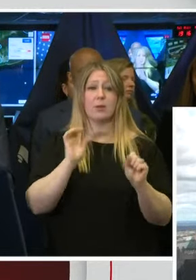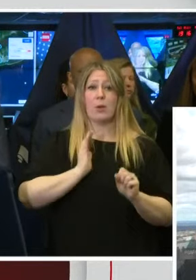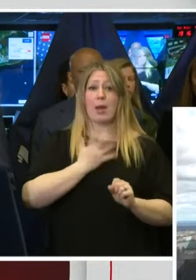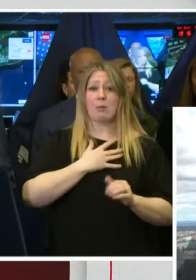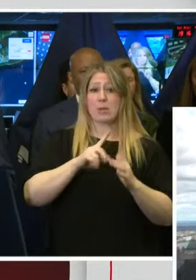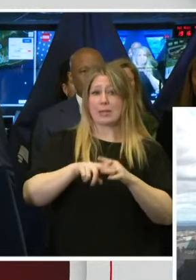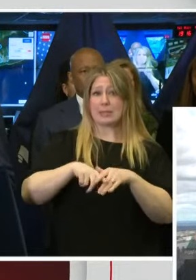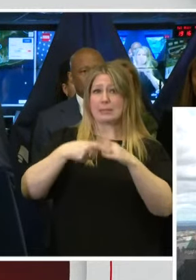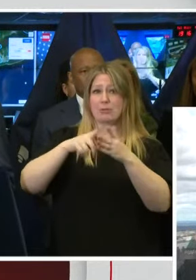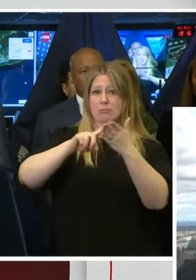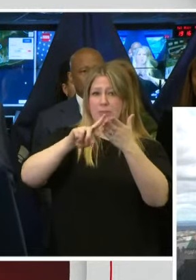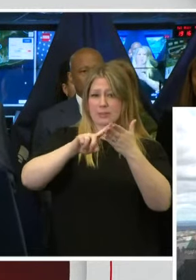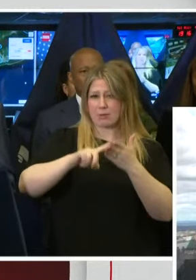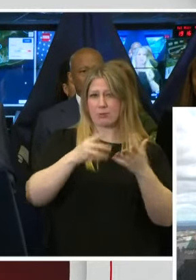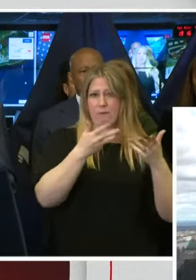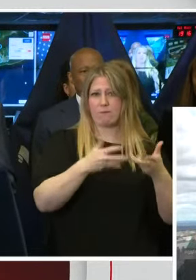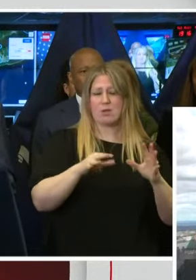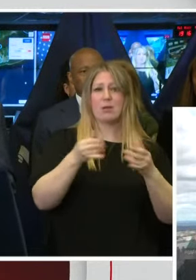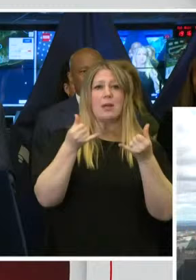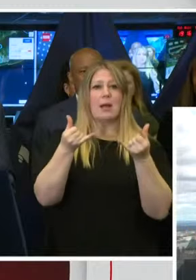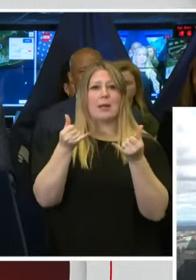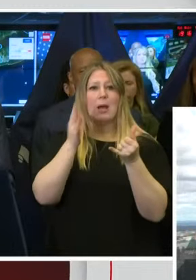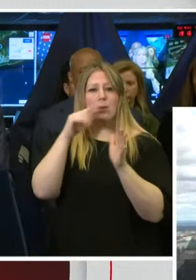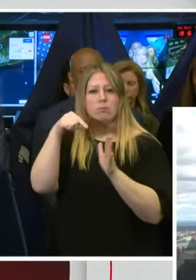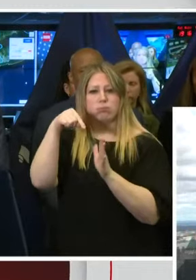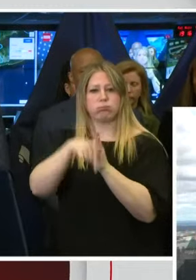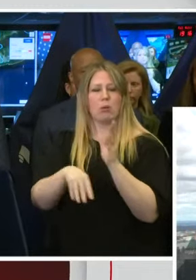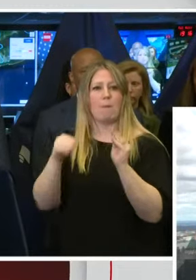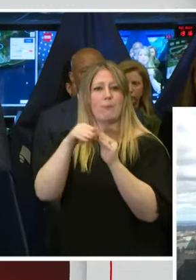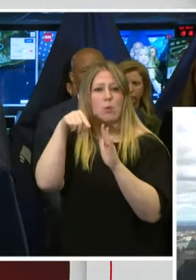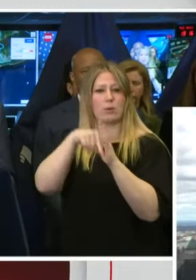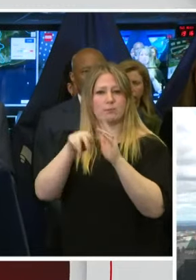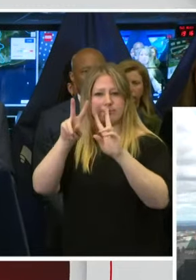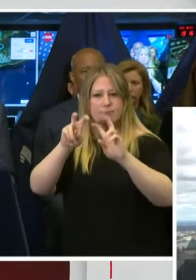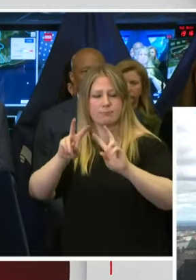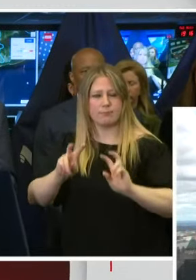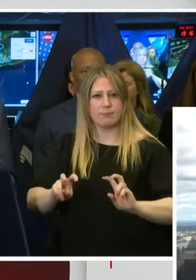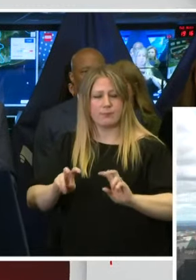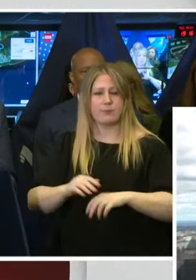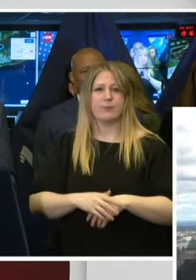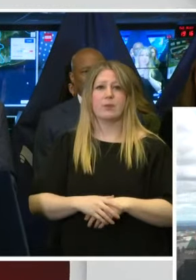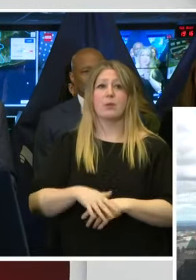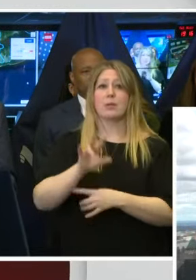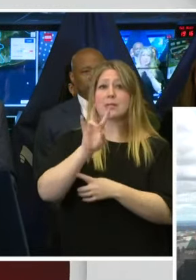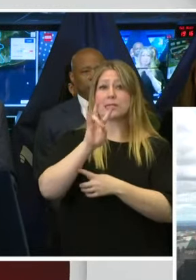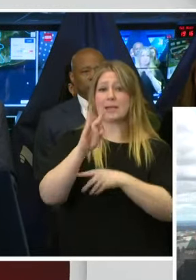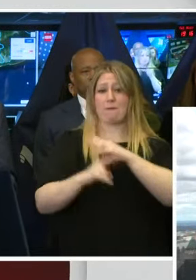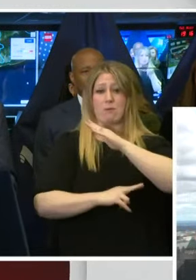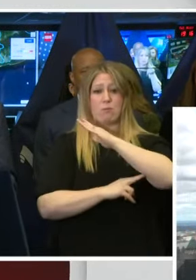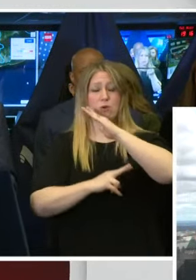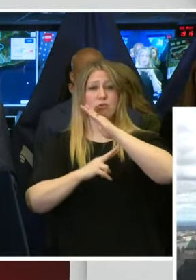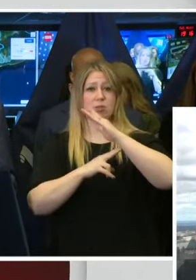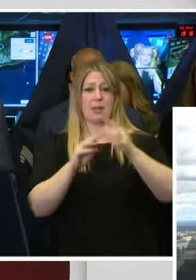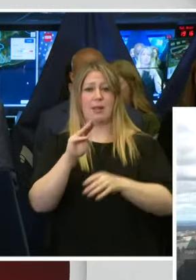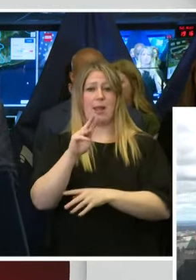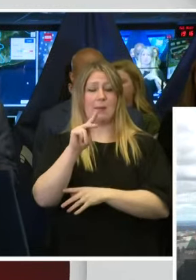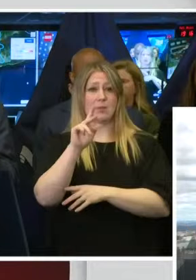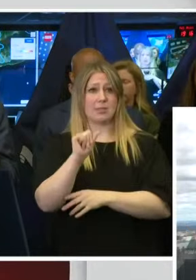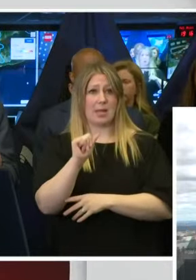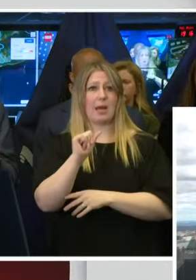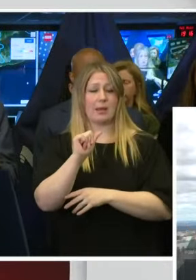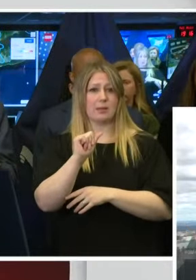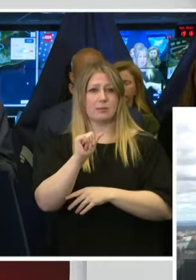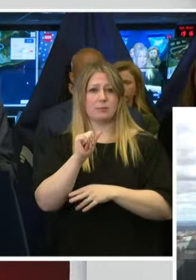inspections ongoing, emphasizing that the seven bridges operated by MTA have been inspected, and I